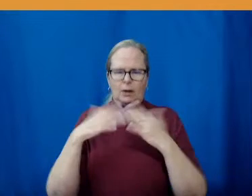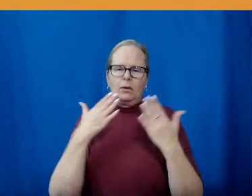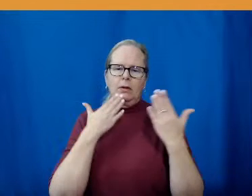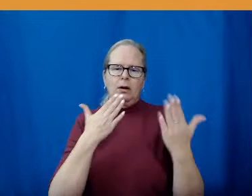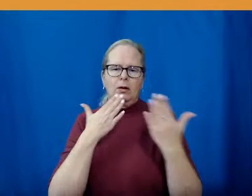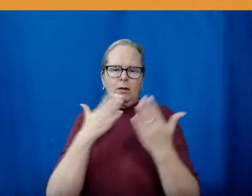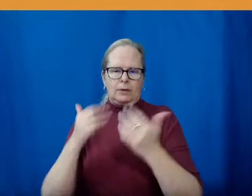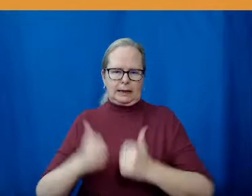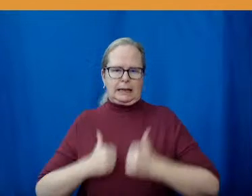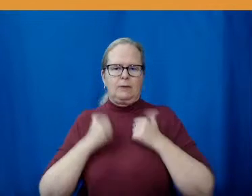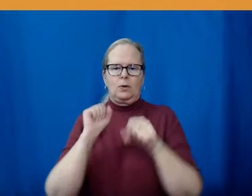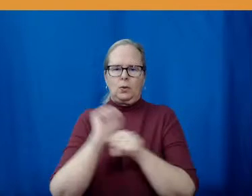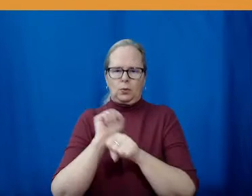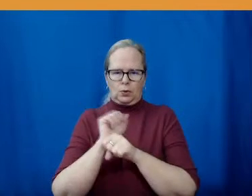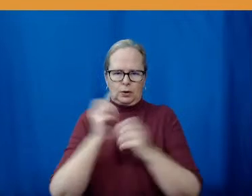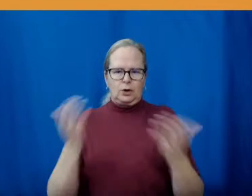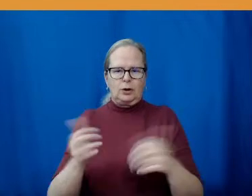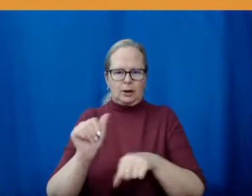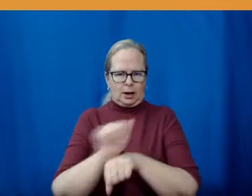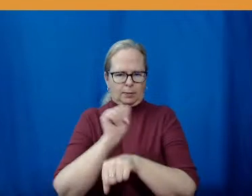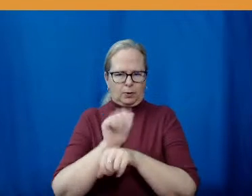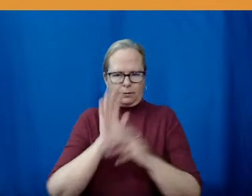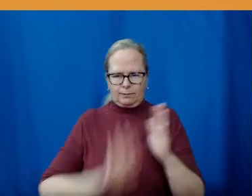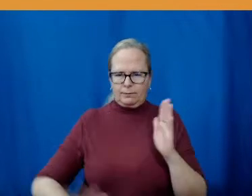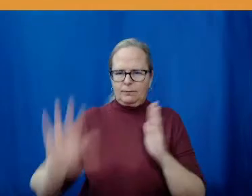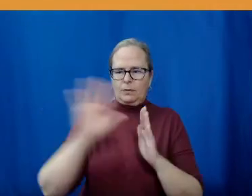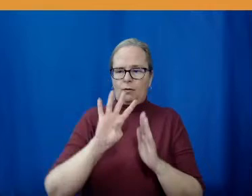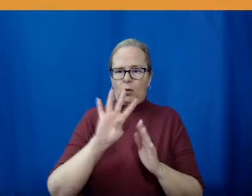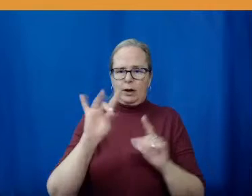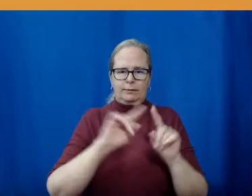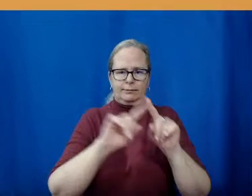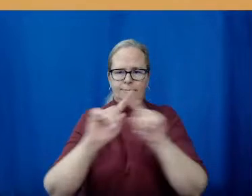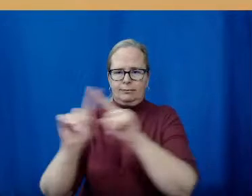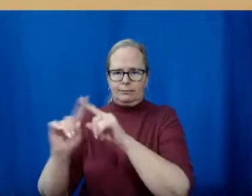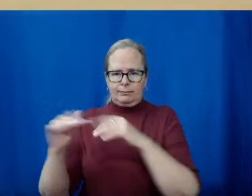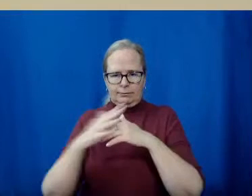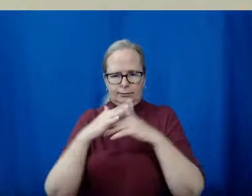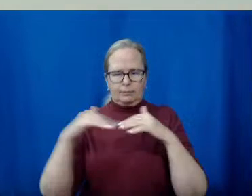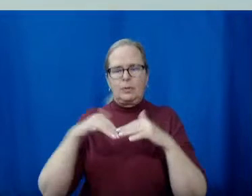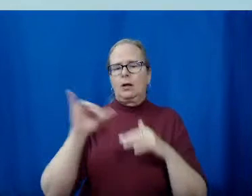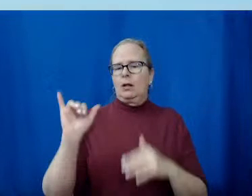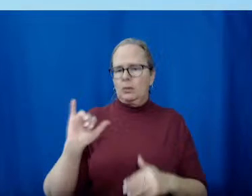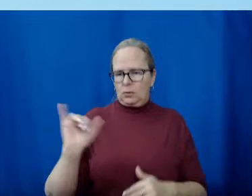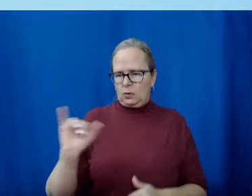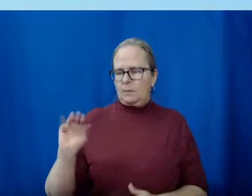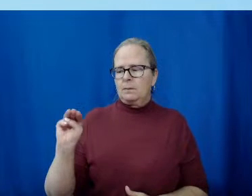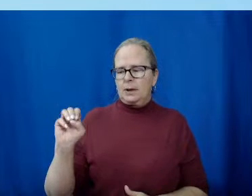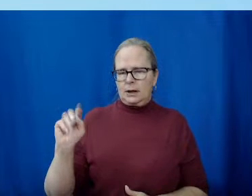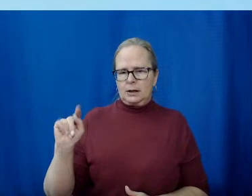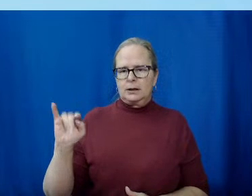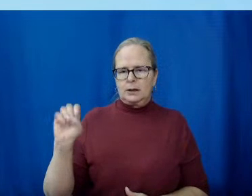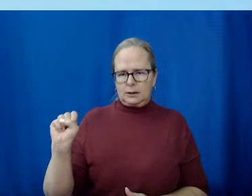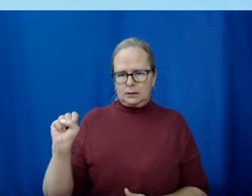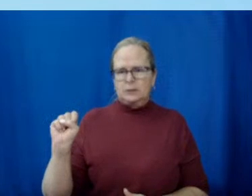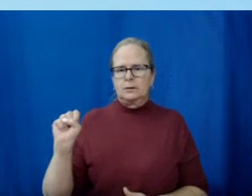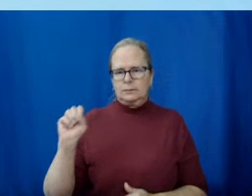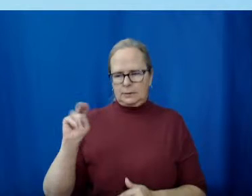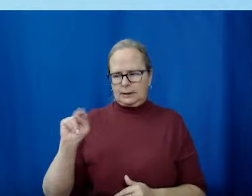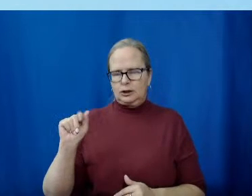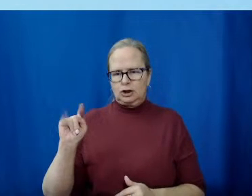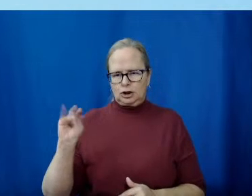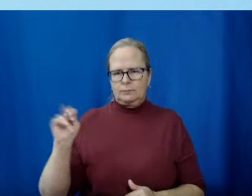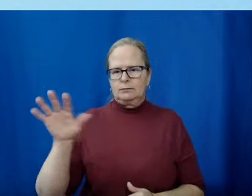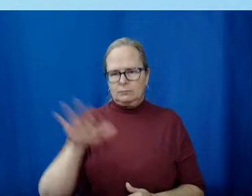and the unceded homeland of the Métis Nation. Today's conversation is being shared in ASL. To ensure access to completely